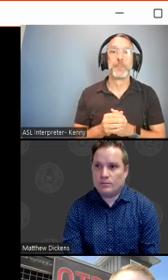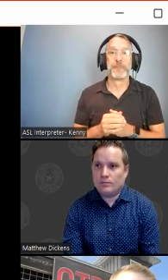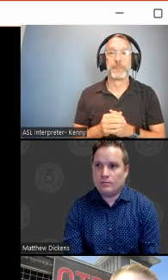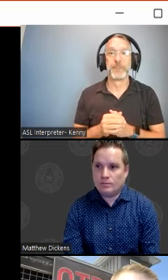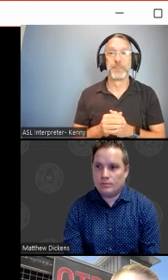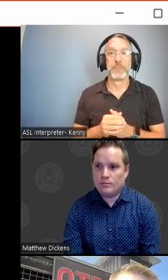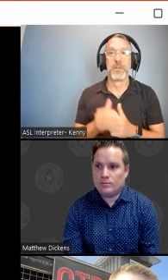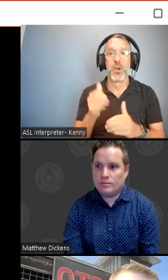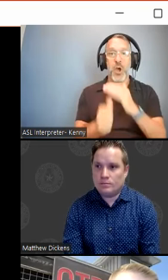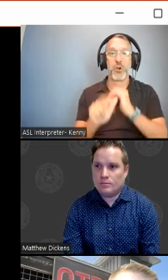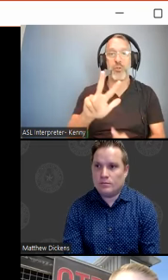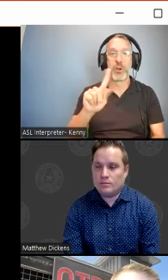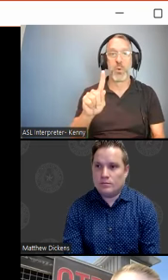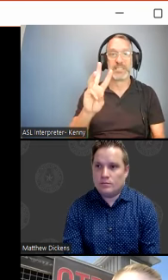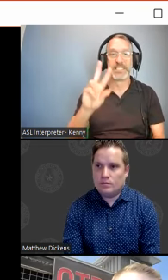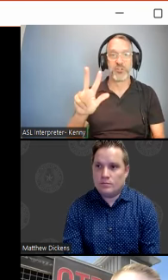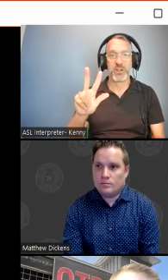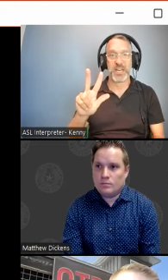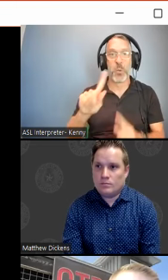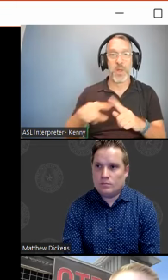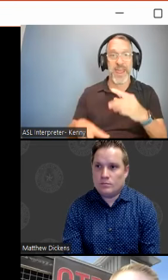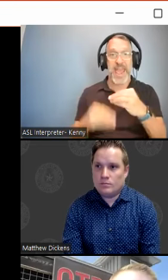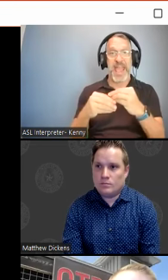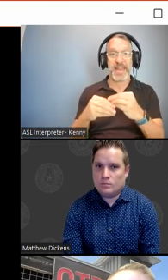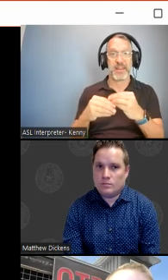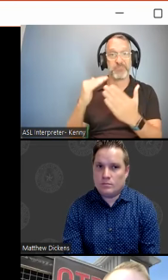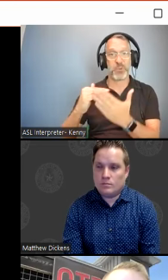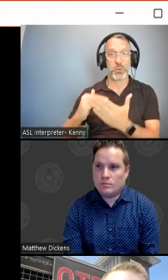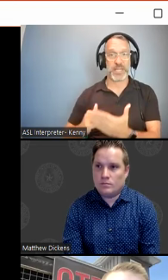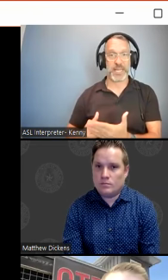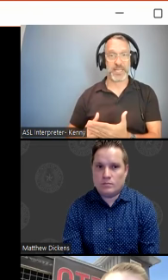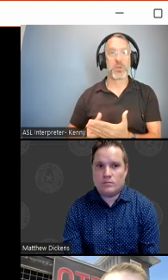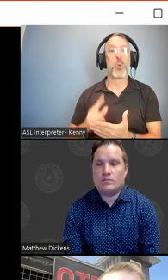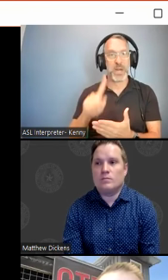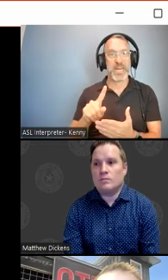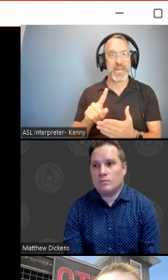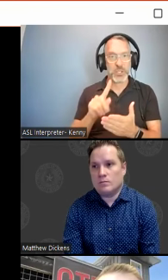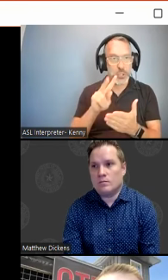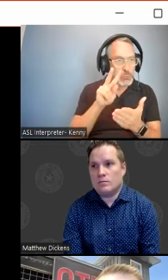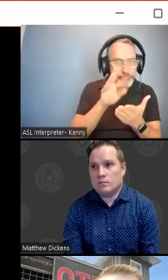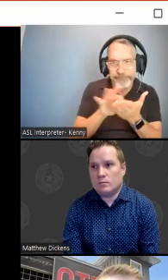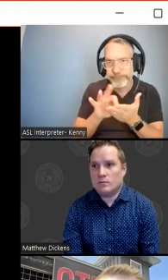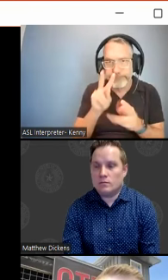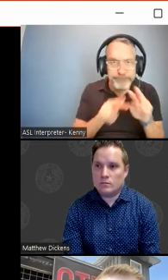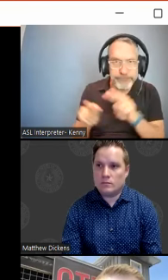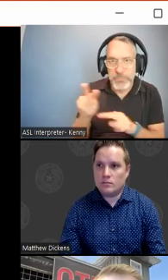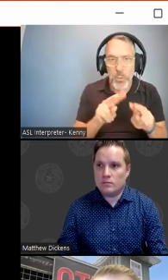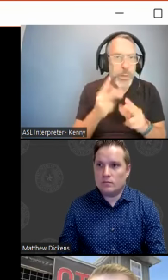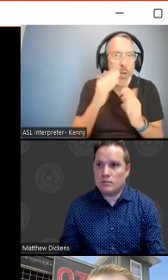under 3163, when they added those things, we needed to backtrack because we didn't know how to